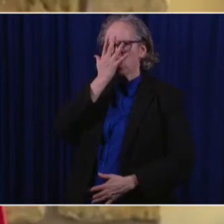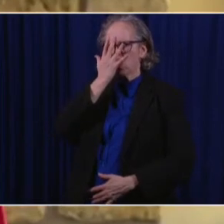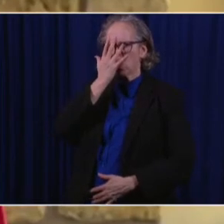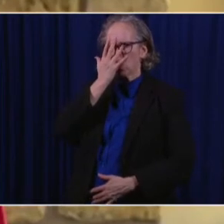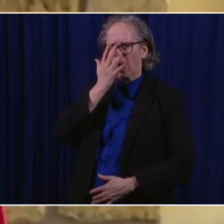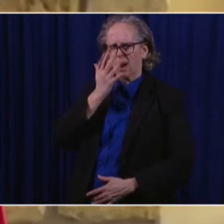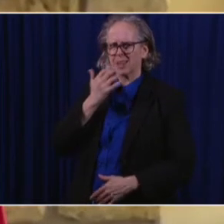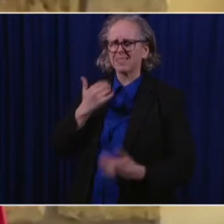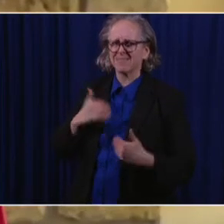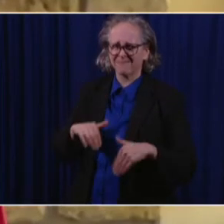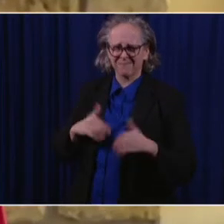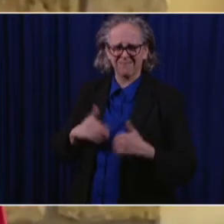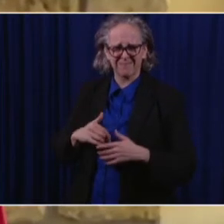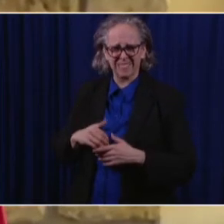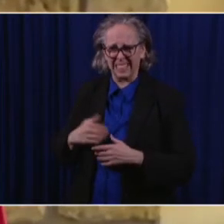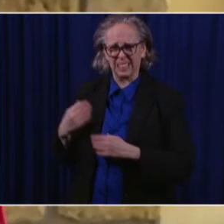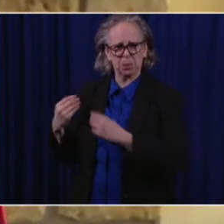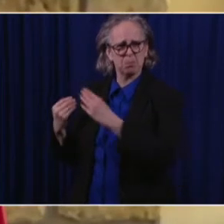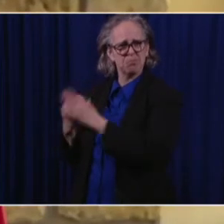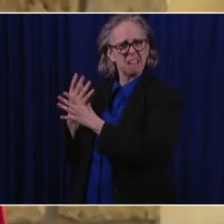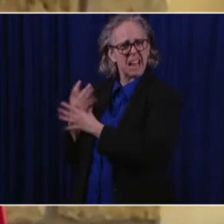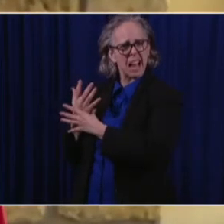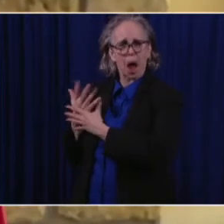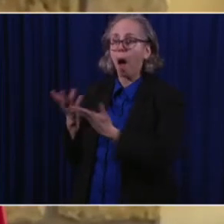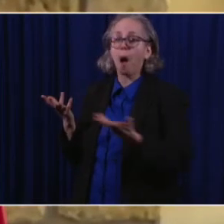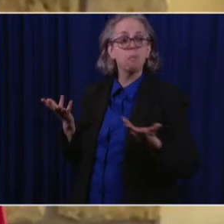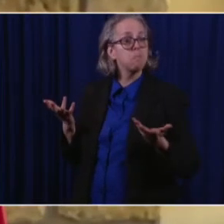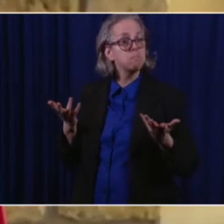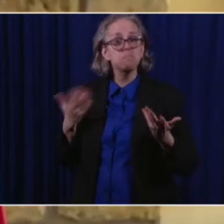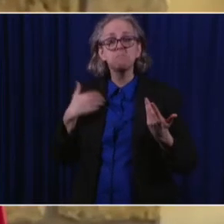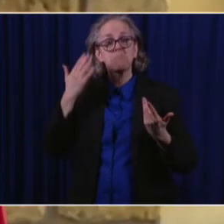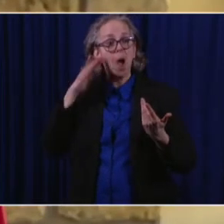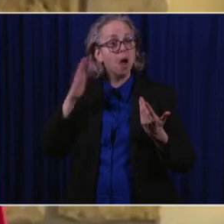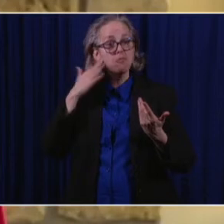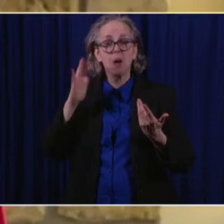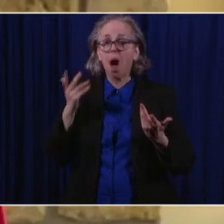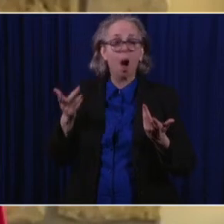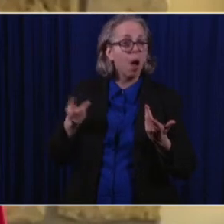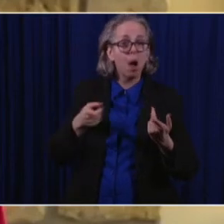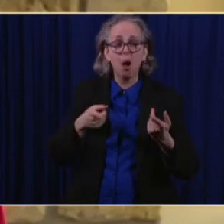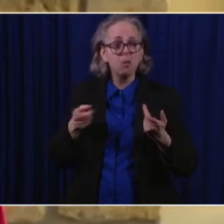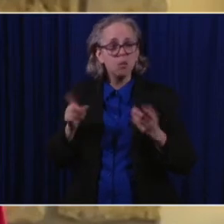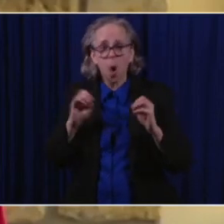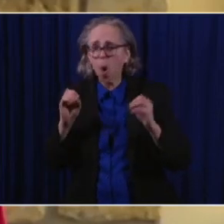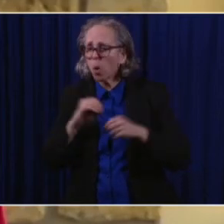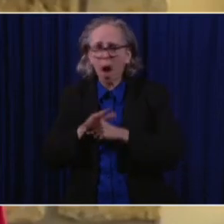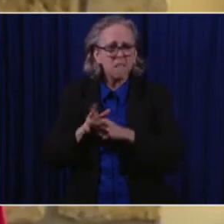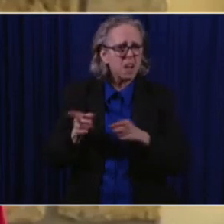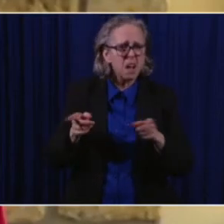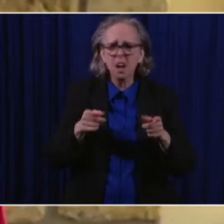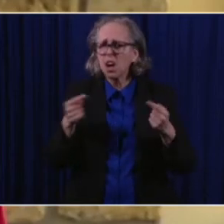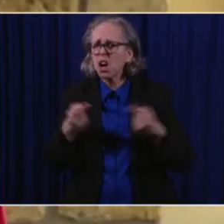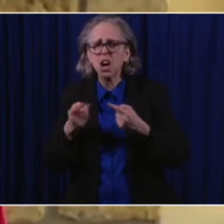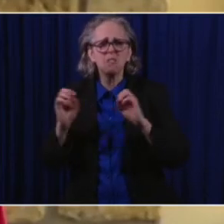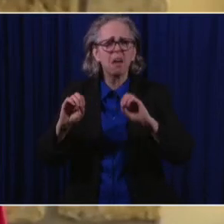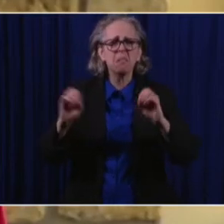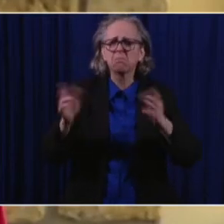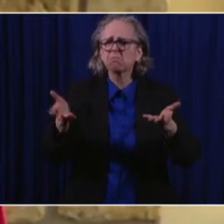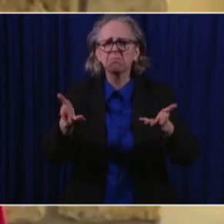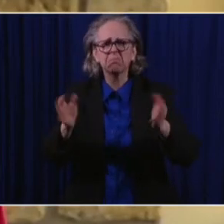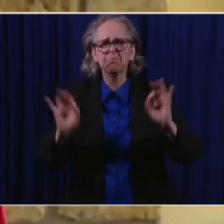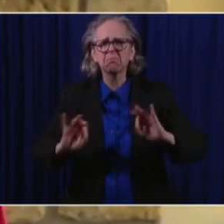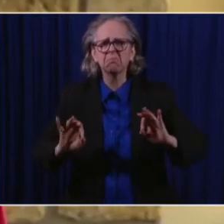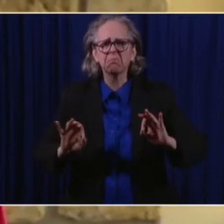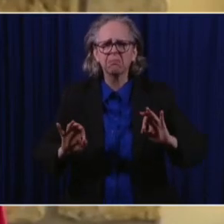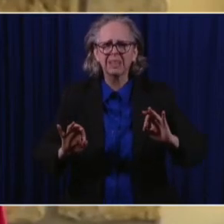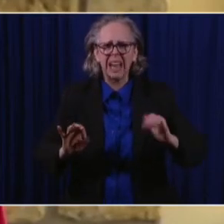didn't know anybody who has COVID, or it doesn't come to my county. Nobody can say that it doesn't come to their county now. I mean, the high incident